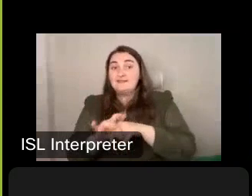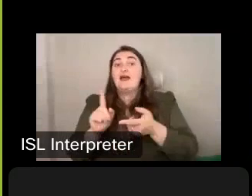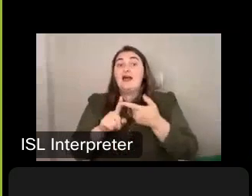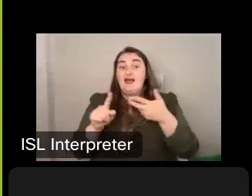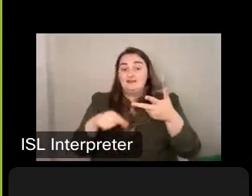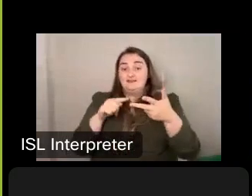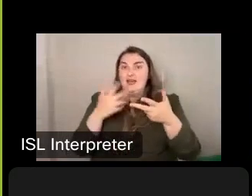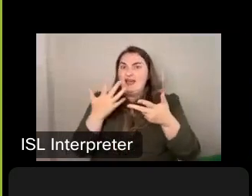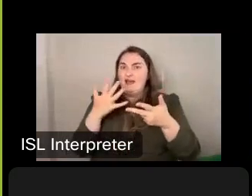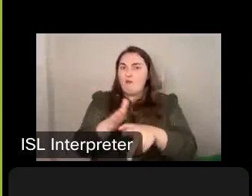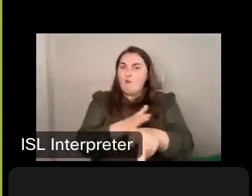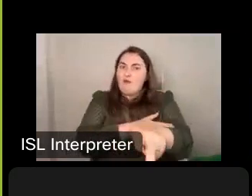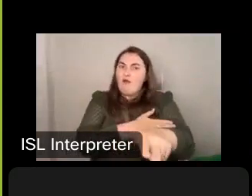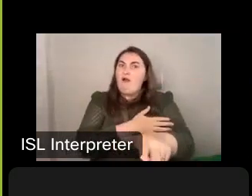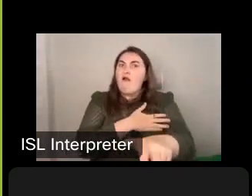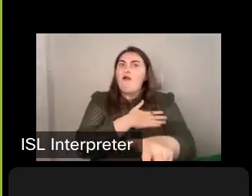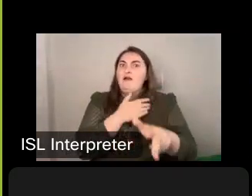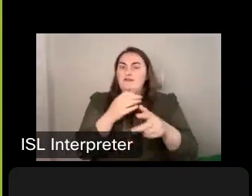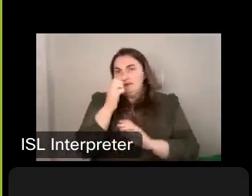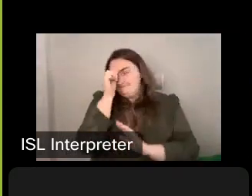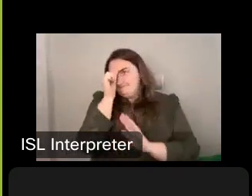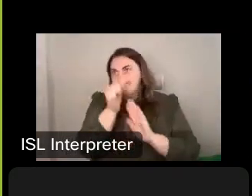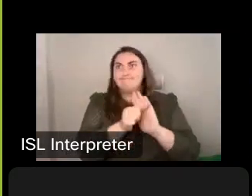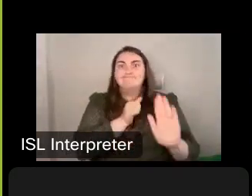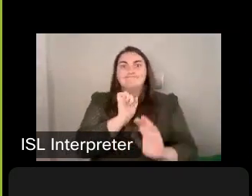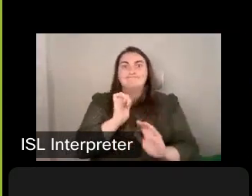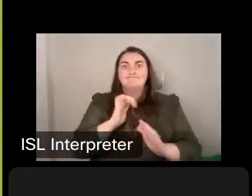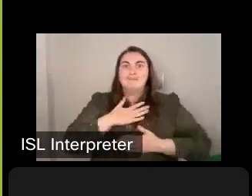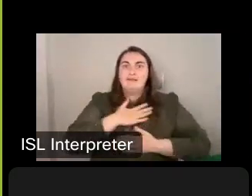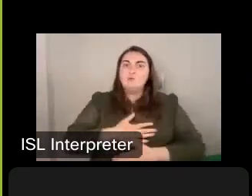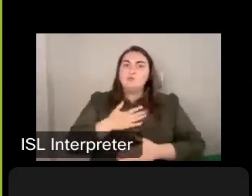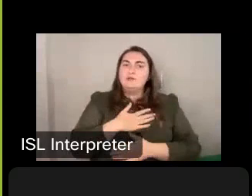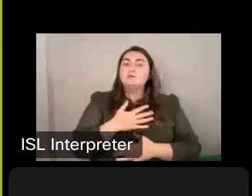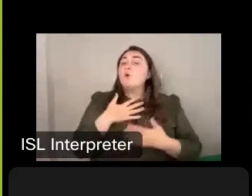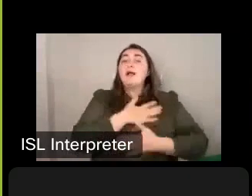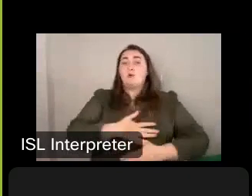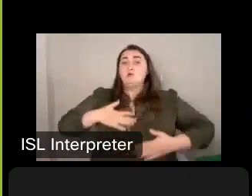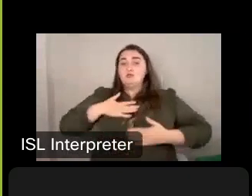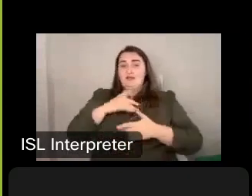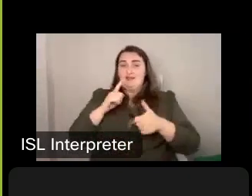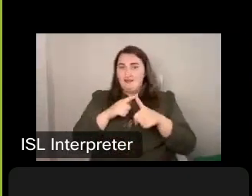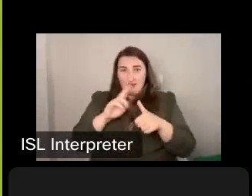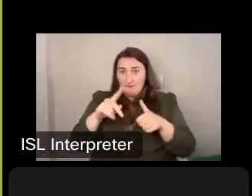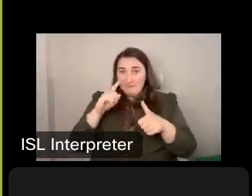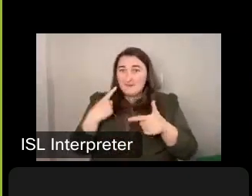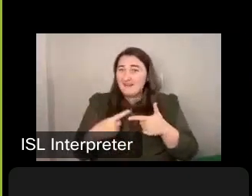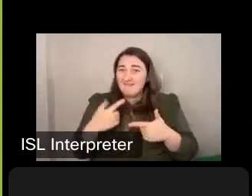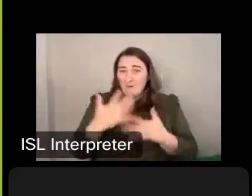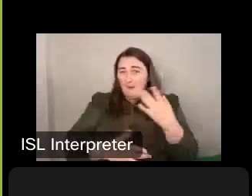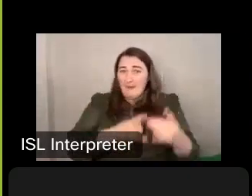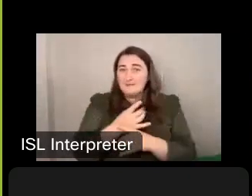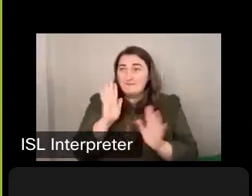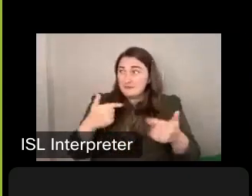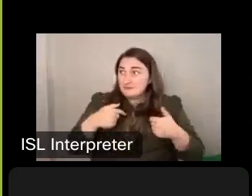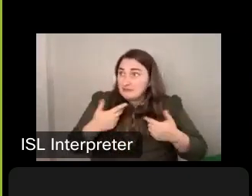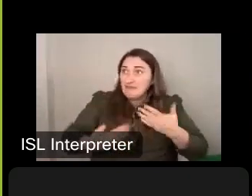the duration as to how long they experienced those symptoms. So emotionally, they could not believe what happened and that they had been involved